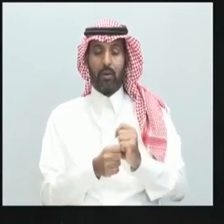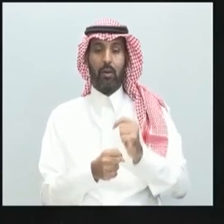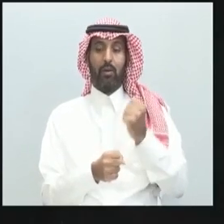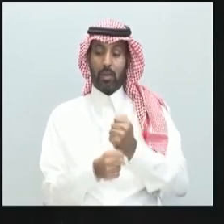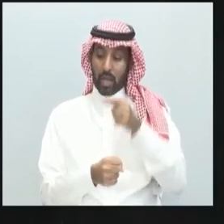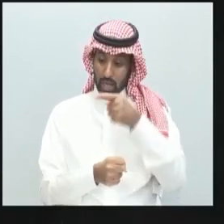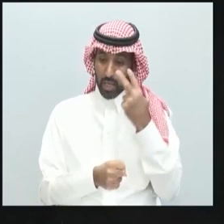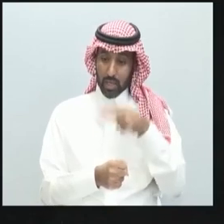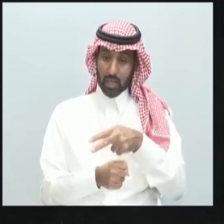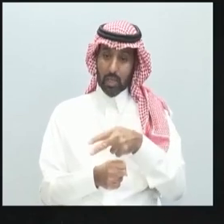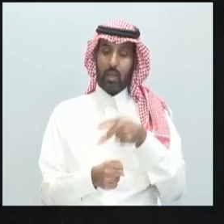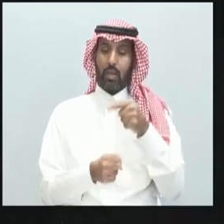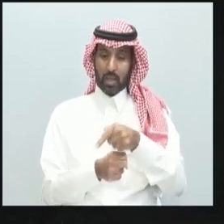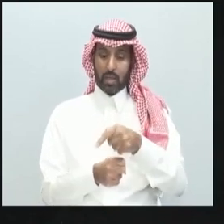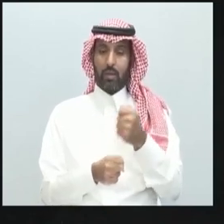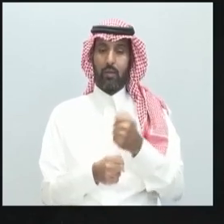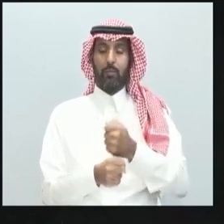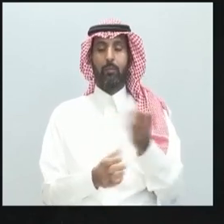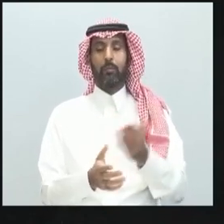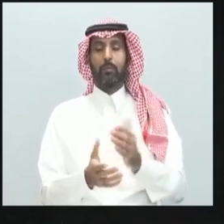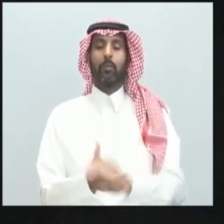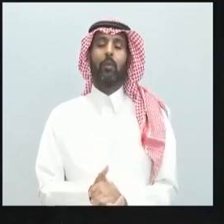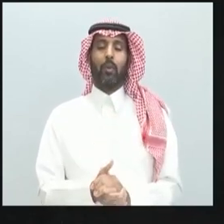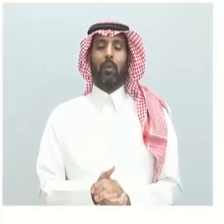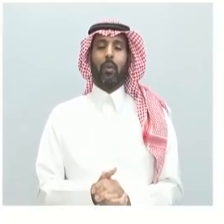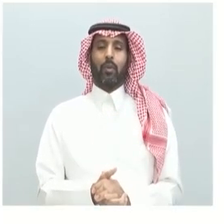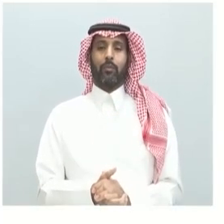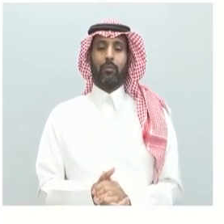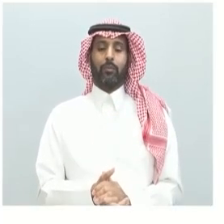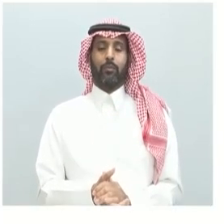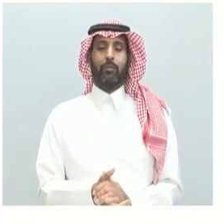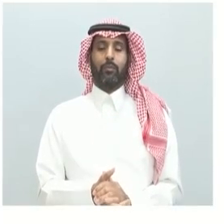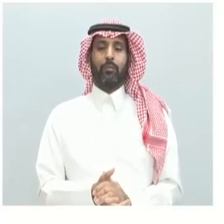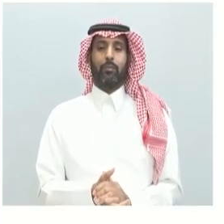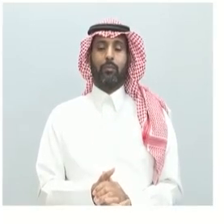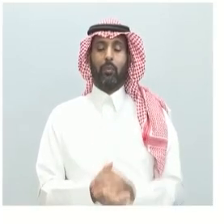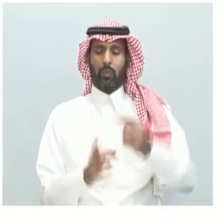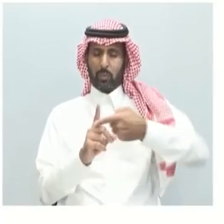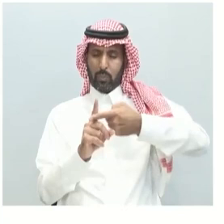for actions that are happening now or that are temporary situations.